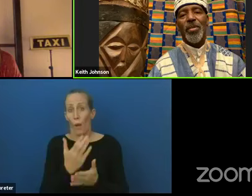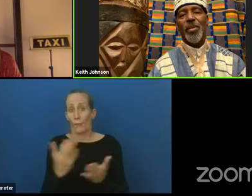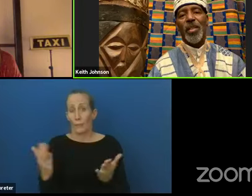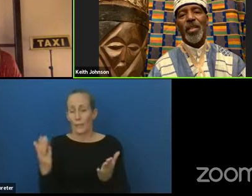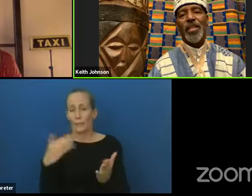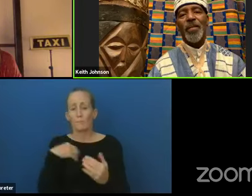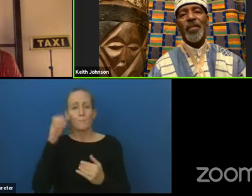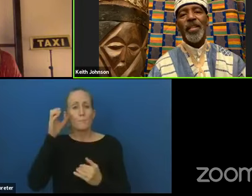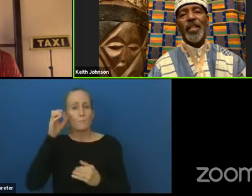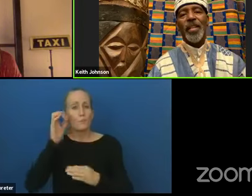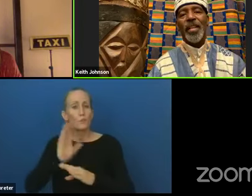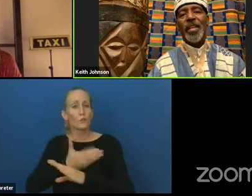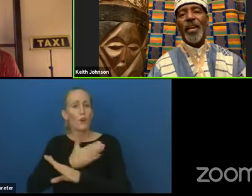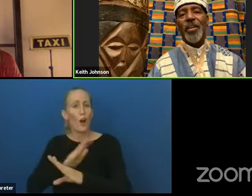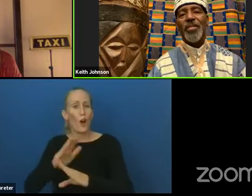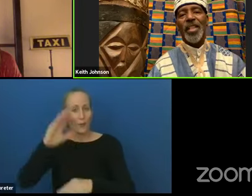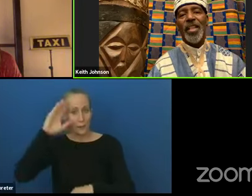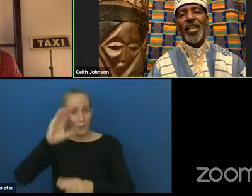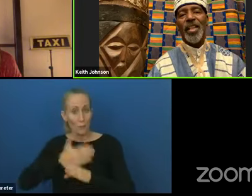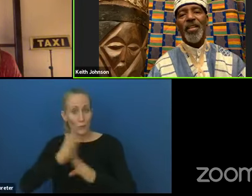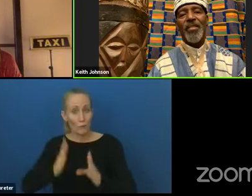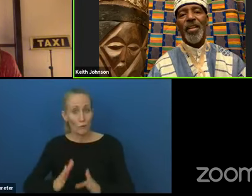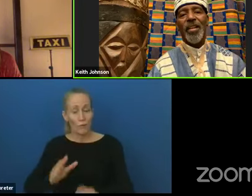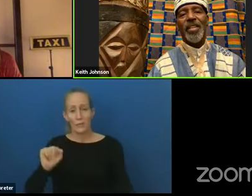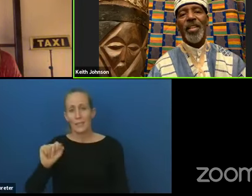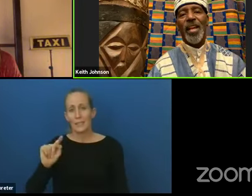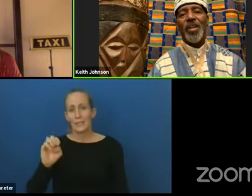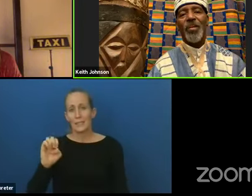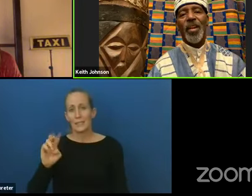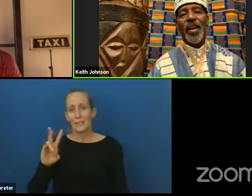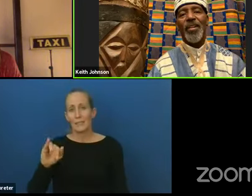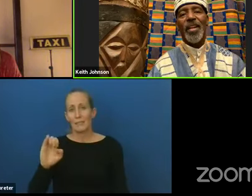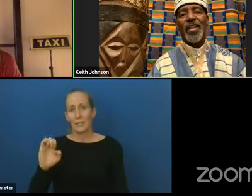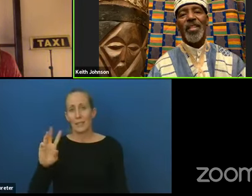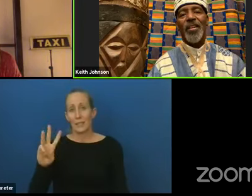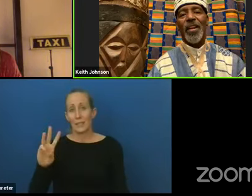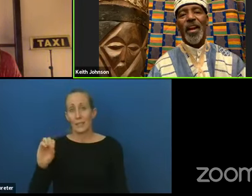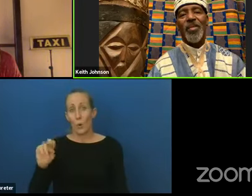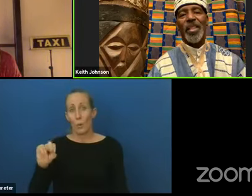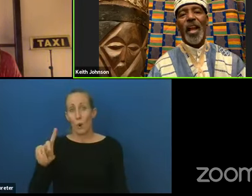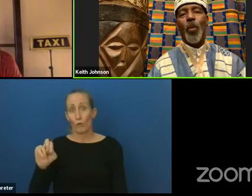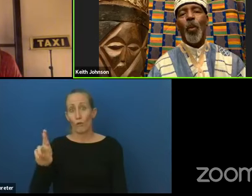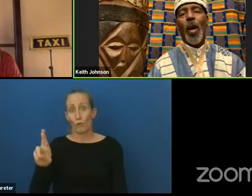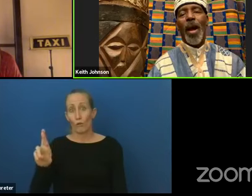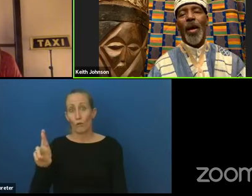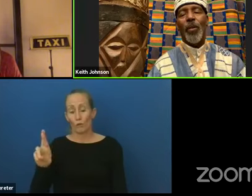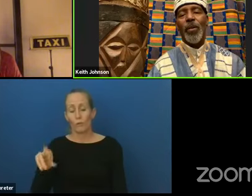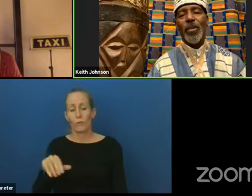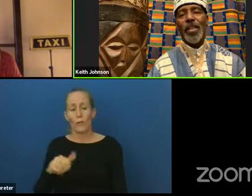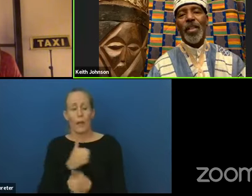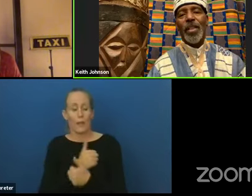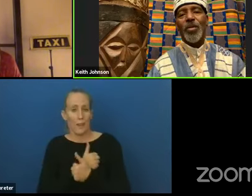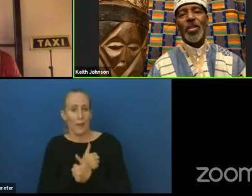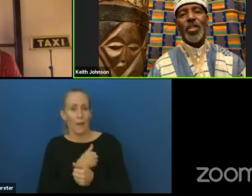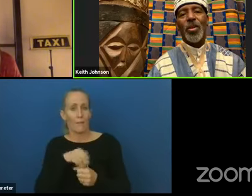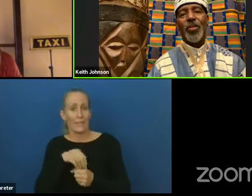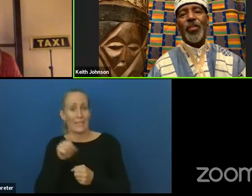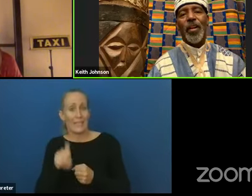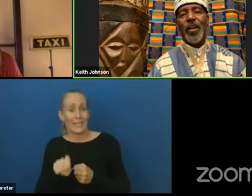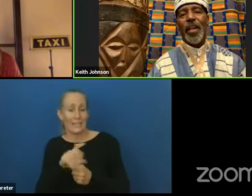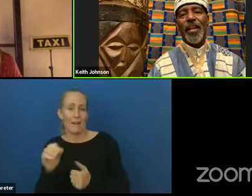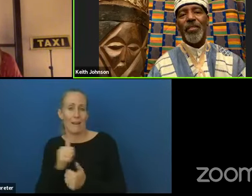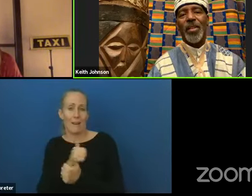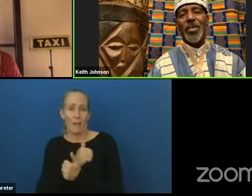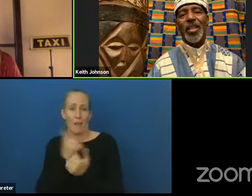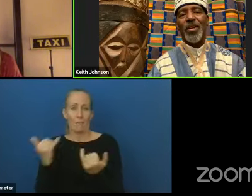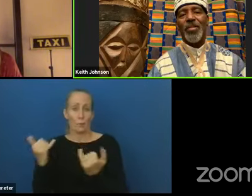by Stevie Wonder and Love's in Need of Love Today. When I heard that song, I was like, wow, he was so